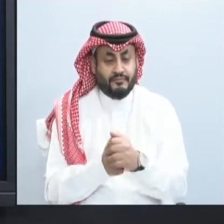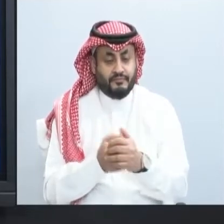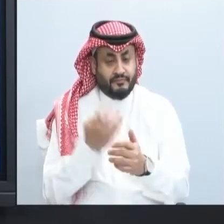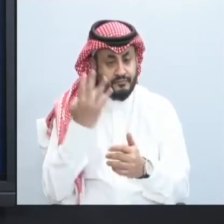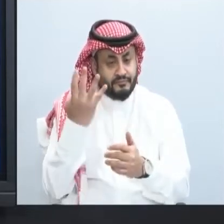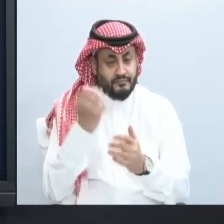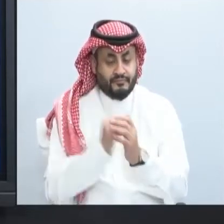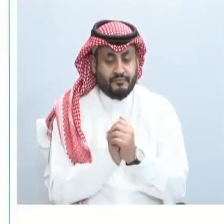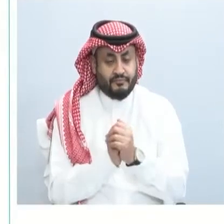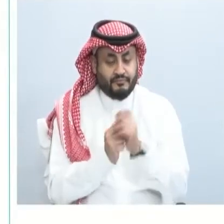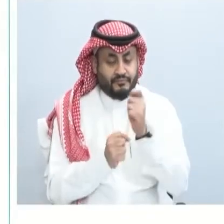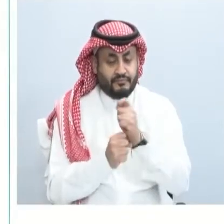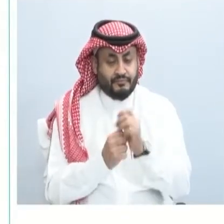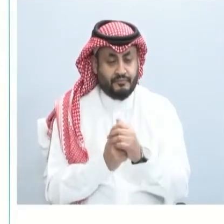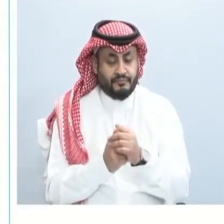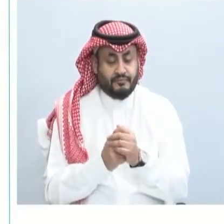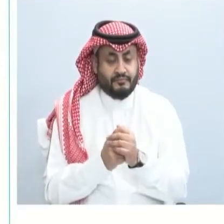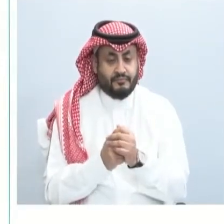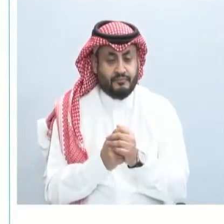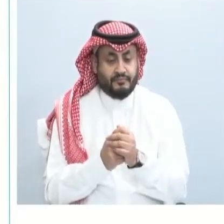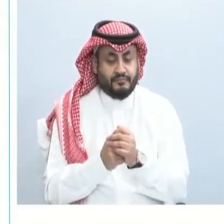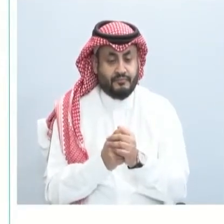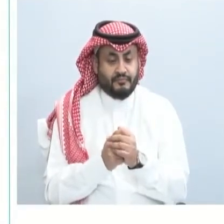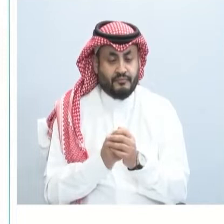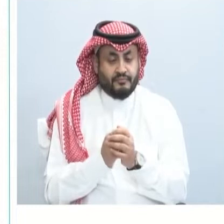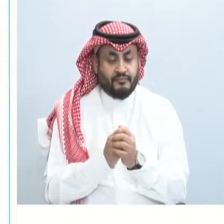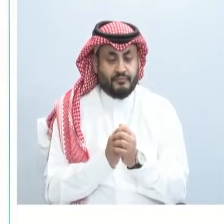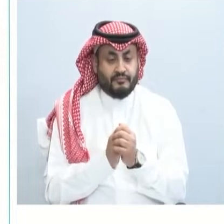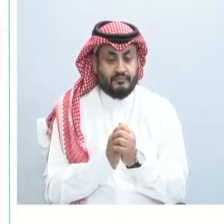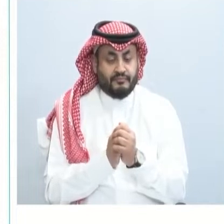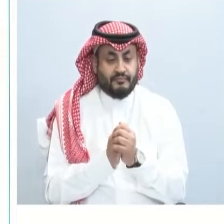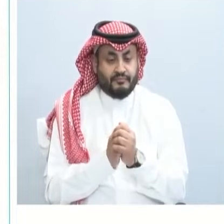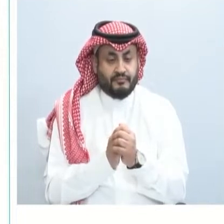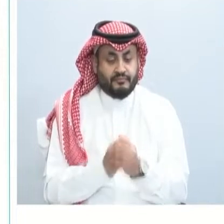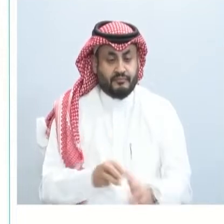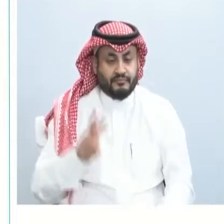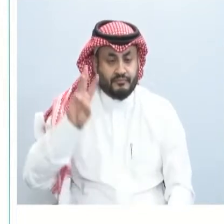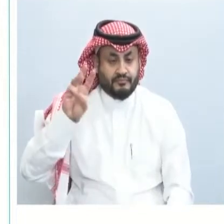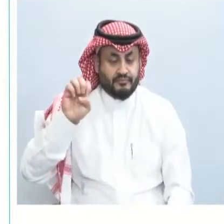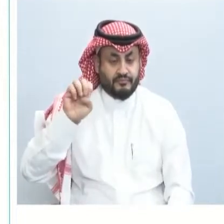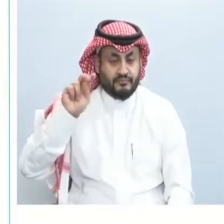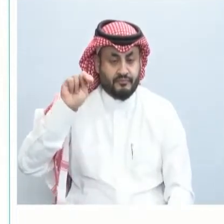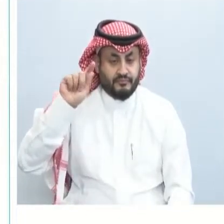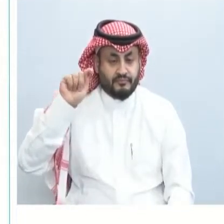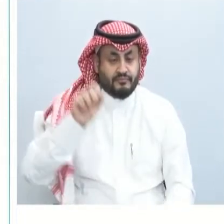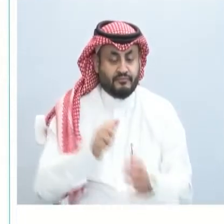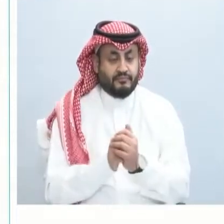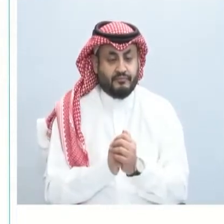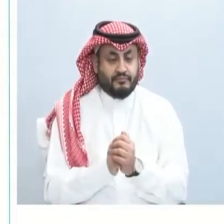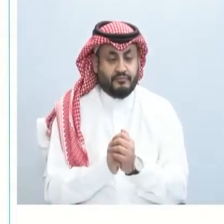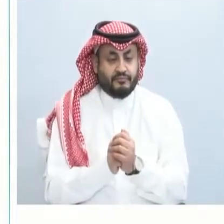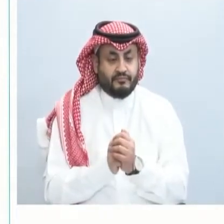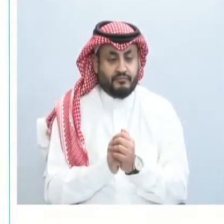have four verbs that are in the past. And these verbs are